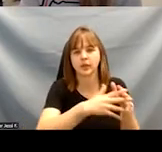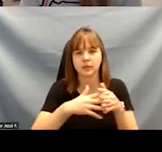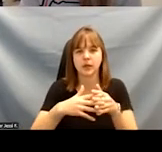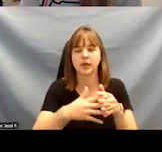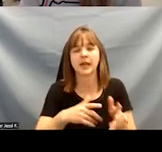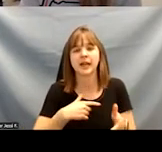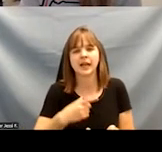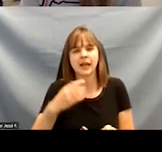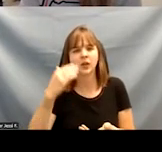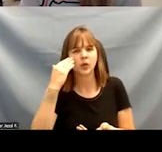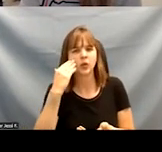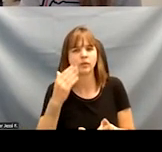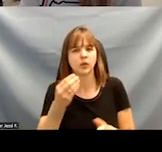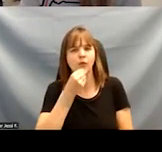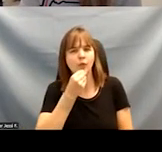was important.